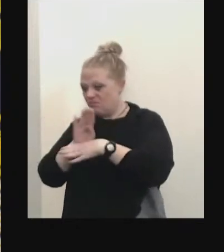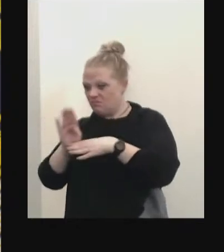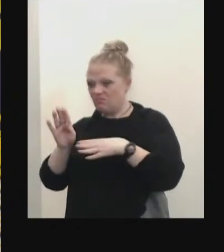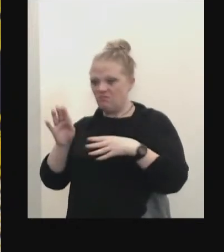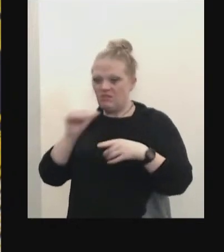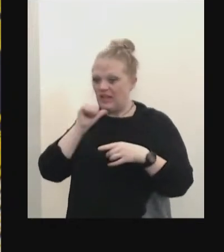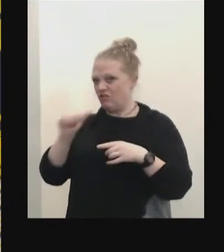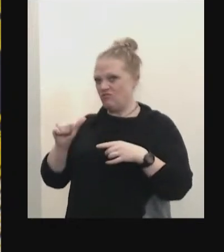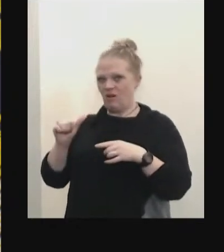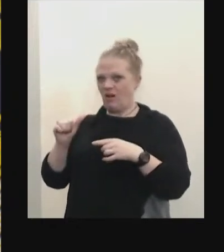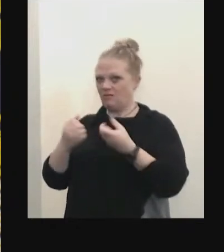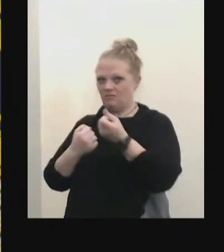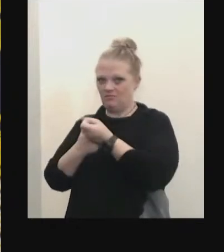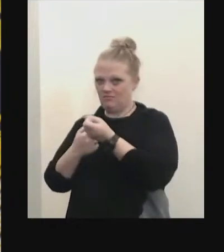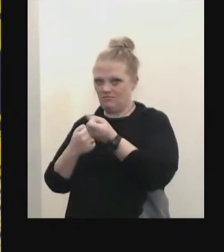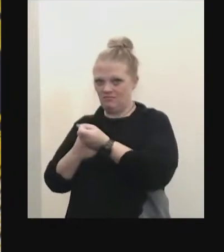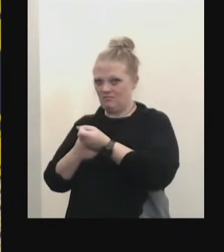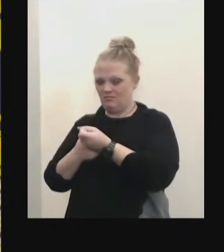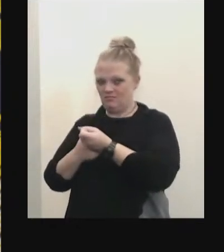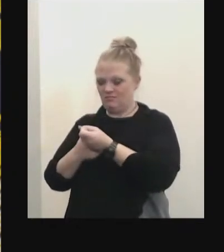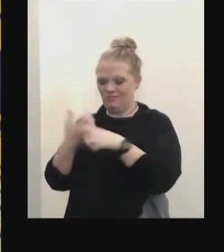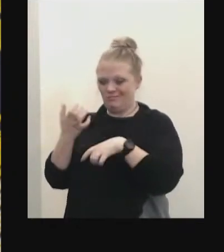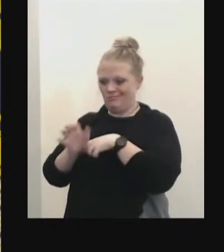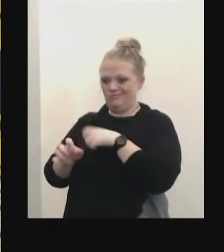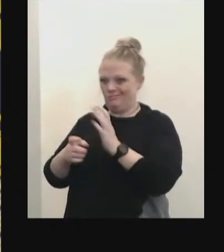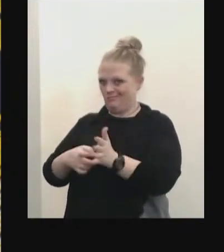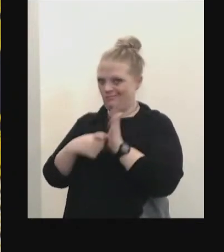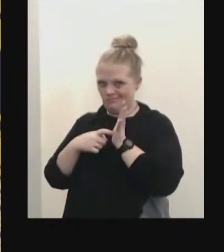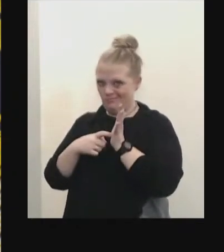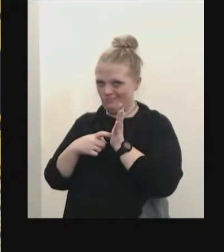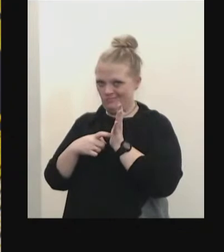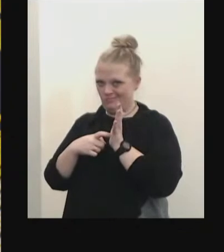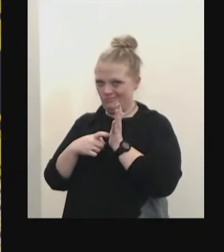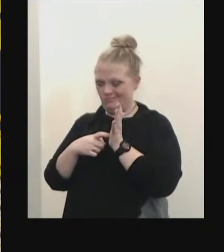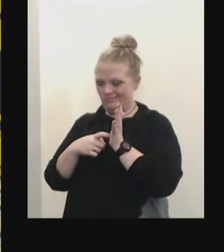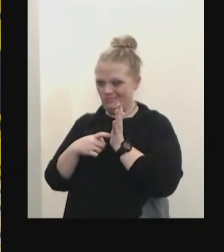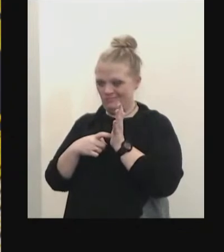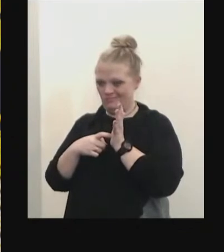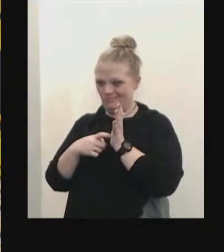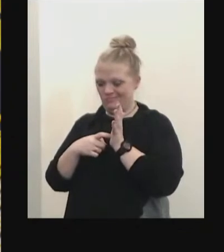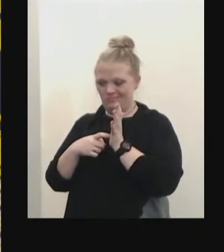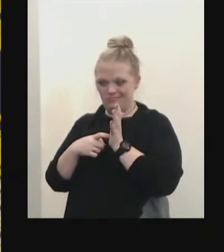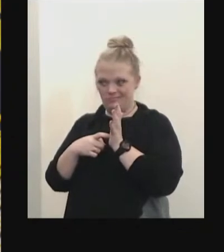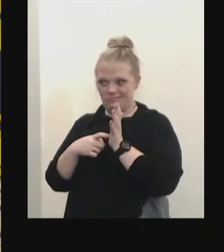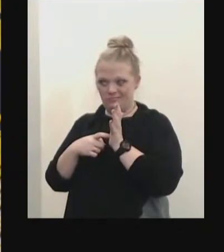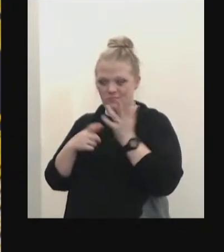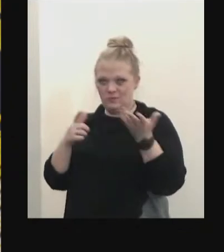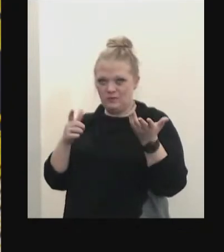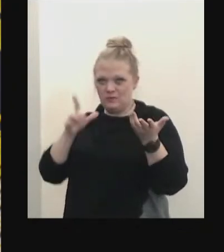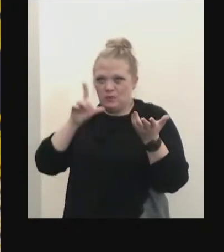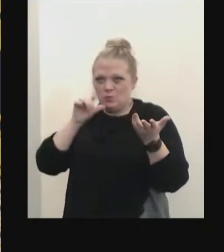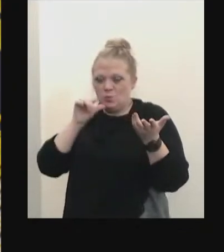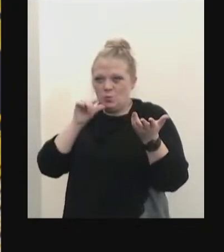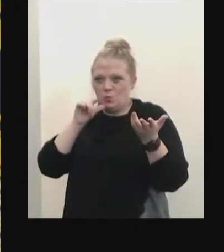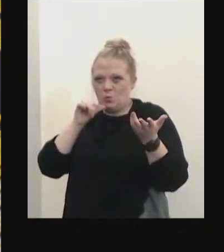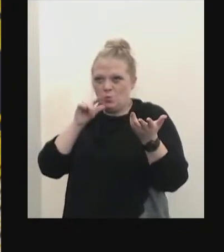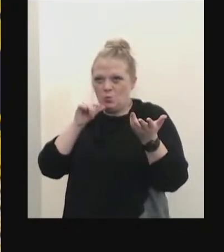enforcing the mandate. Can you just who's